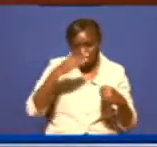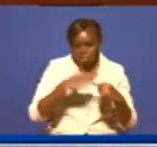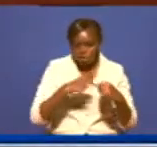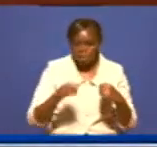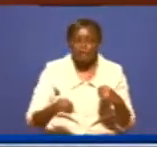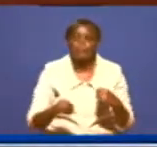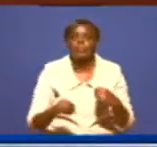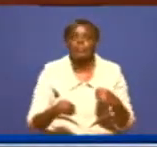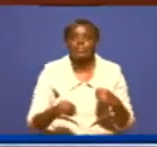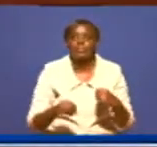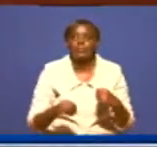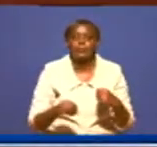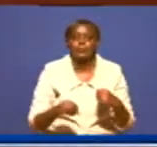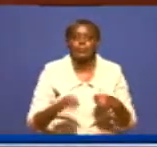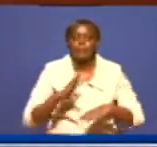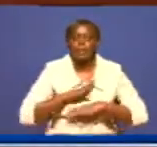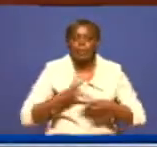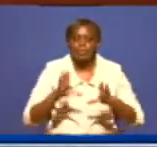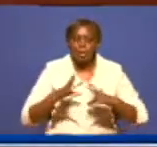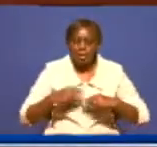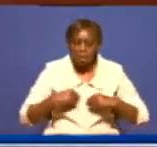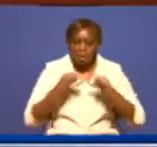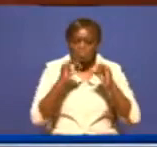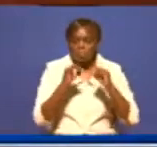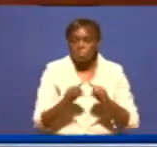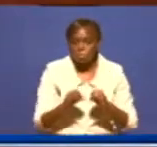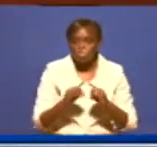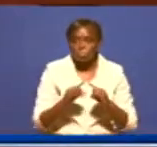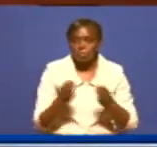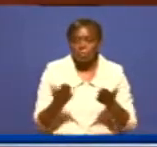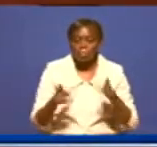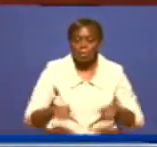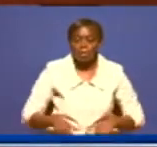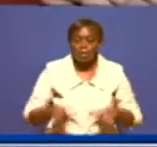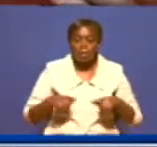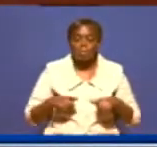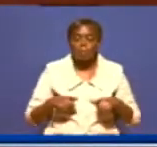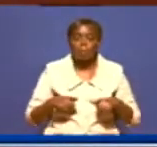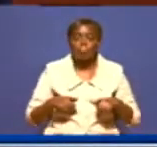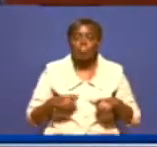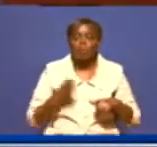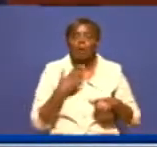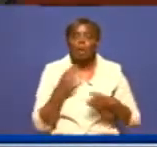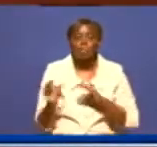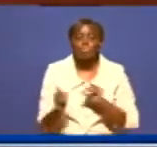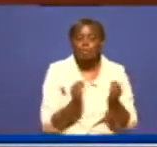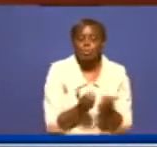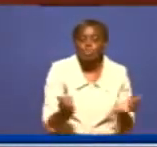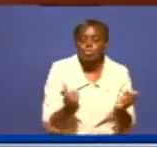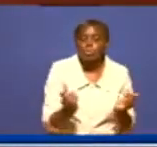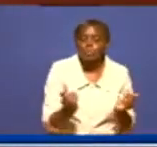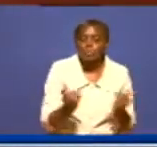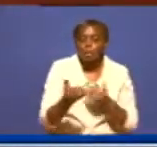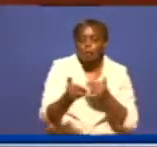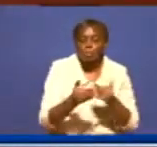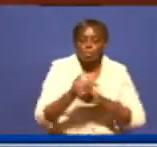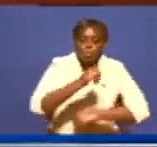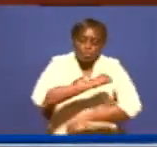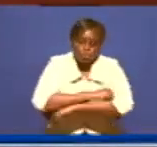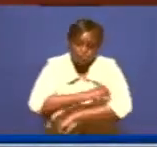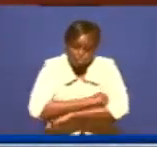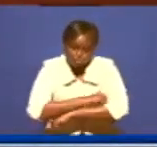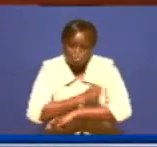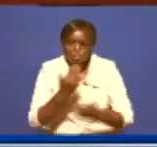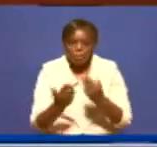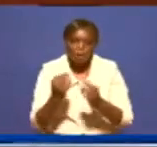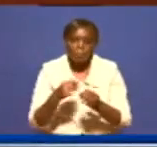than sufficient to allow even you, maybe where you live, and where you need to relocate your children, the proximity to school, maybe to